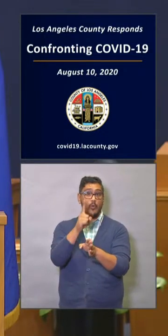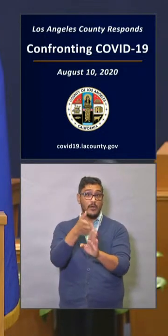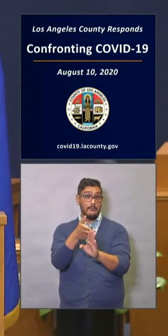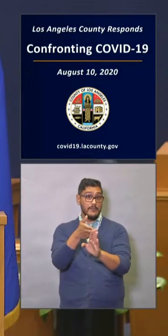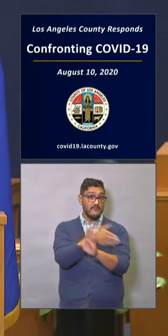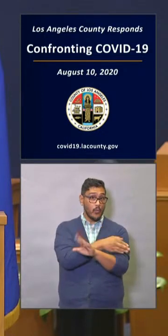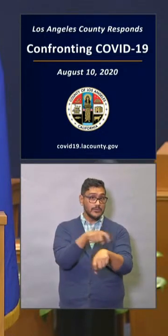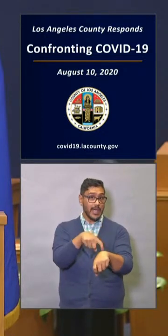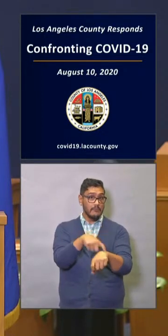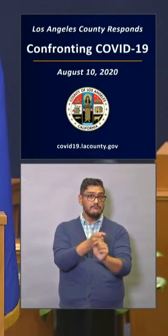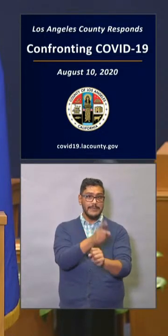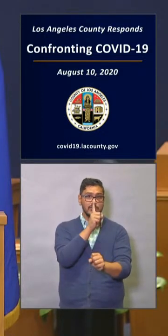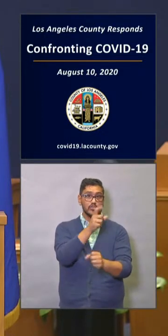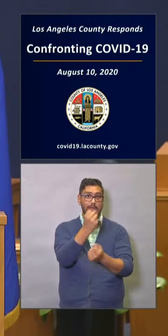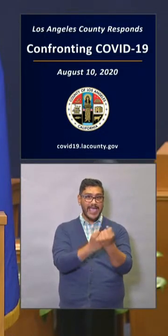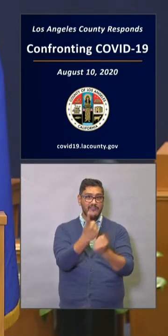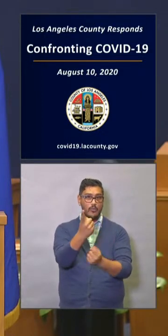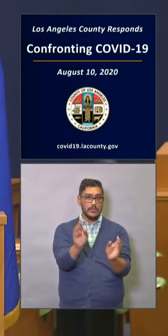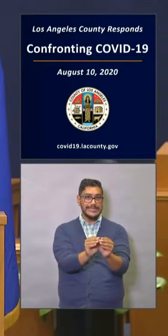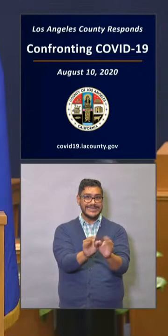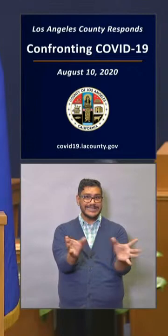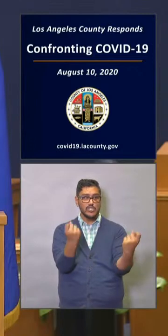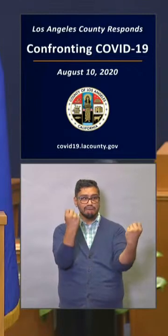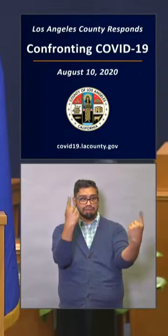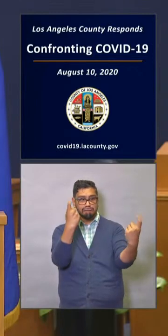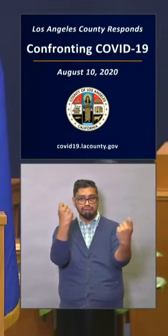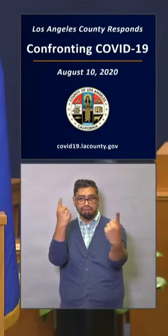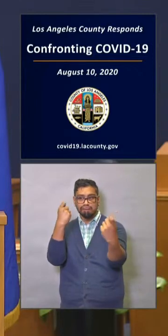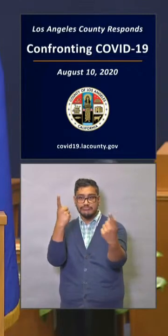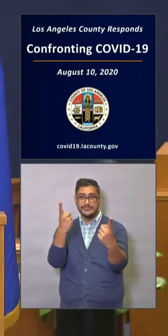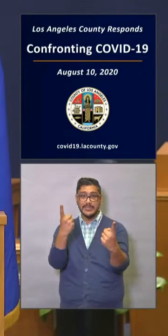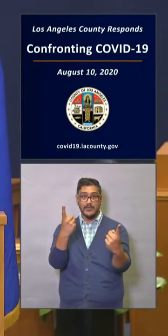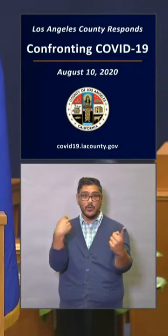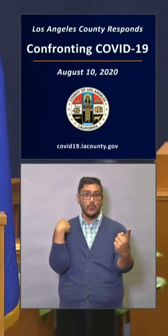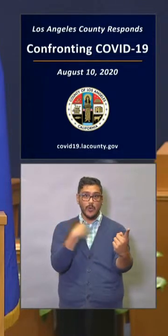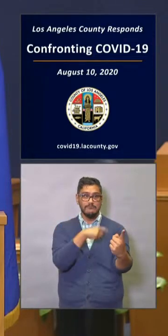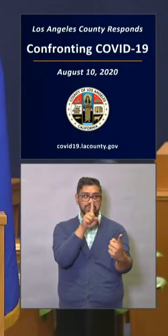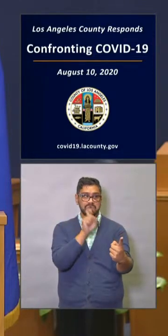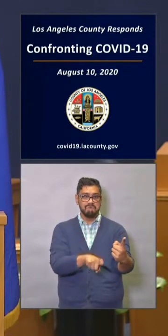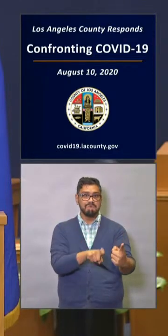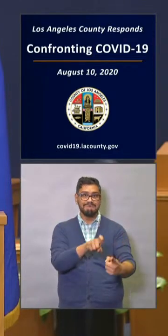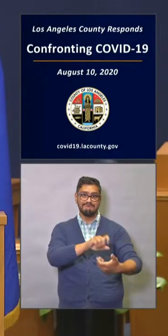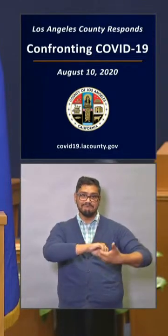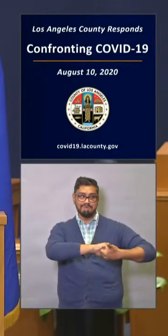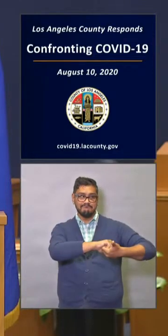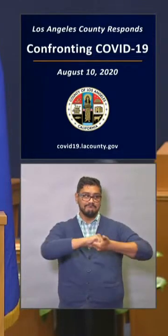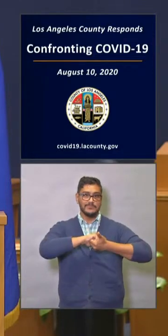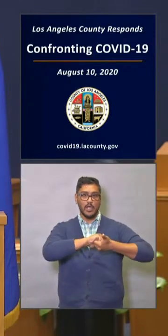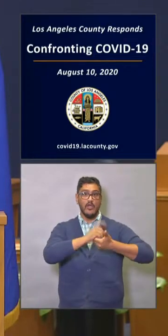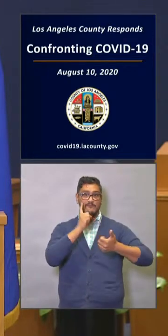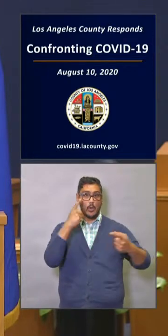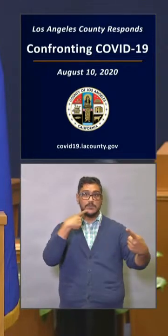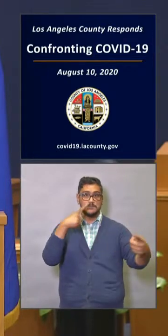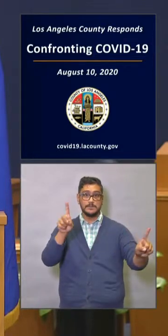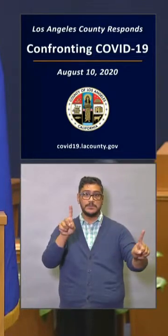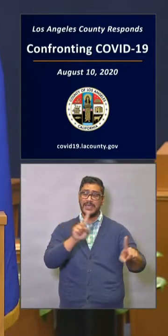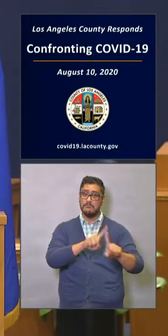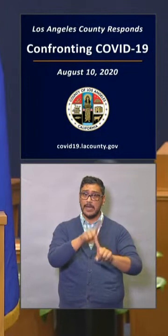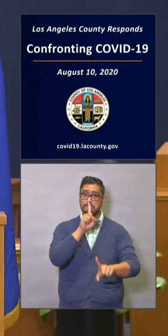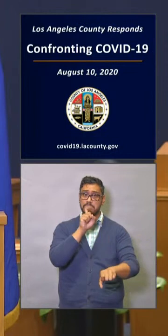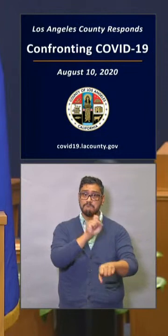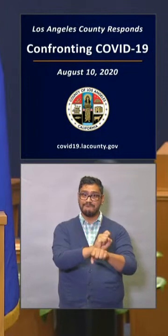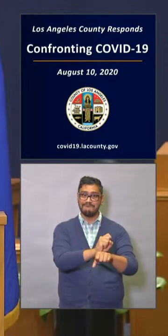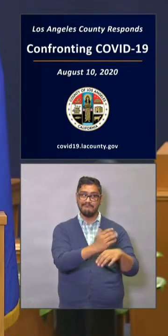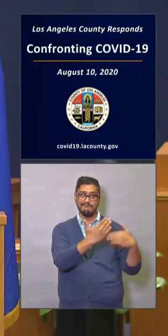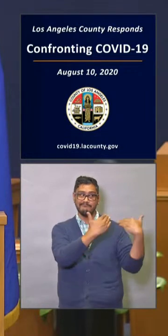time to make sure everyone understands how much cooperation we're going to need to do this well. But it really rests on